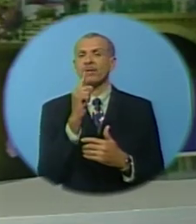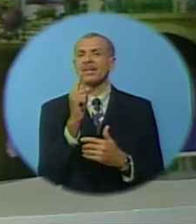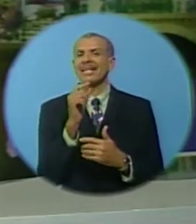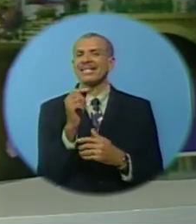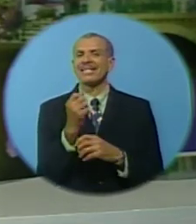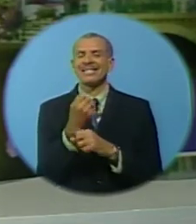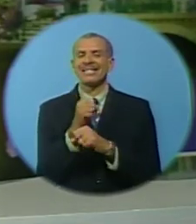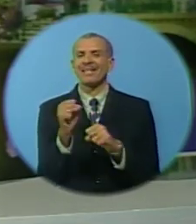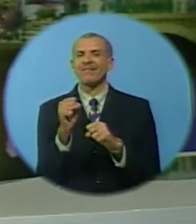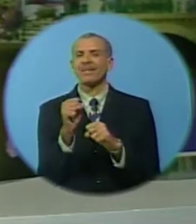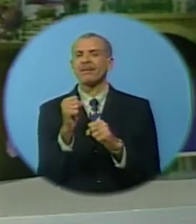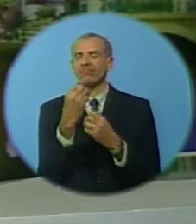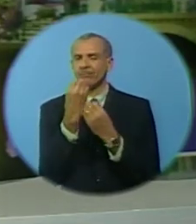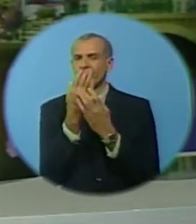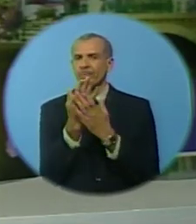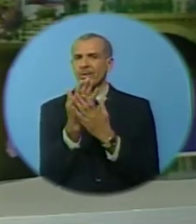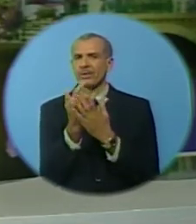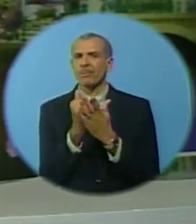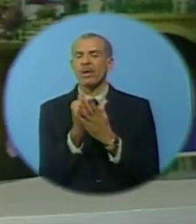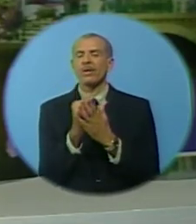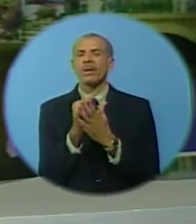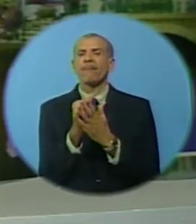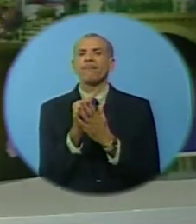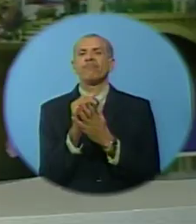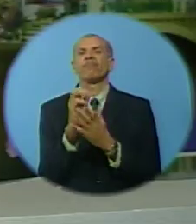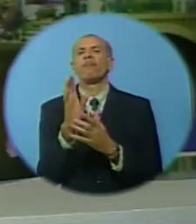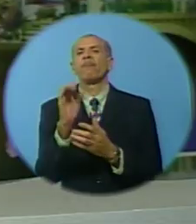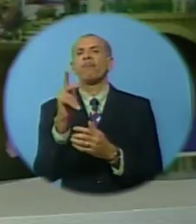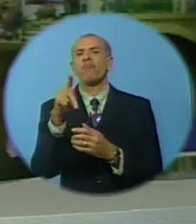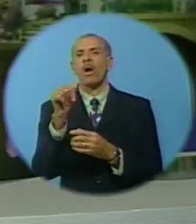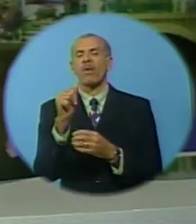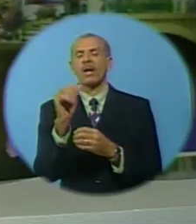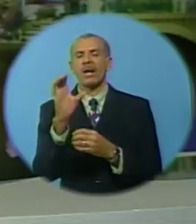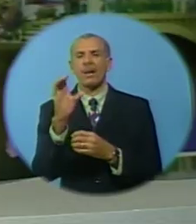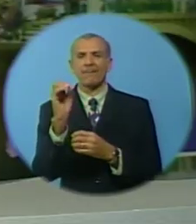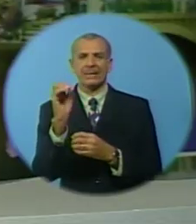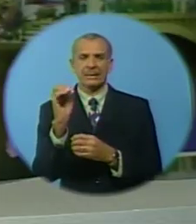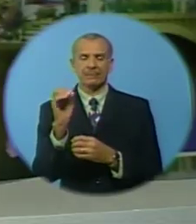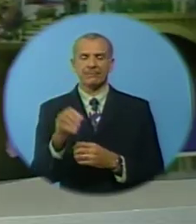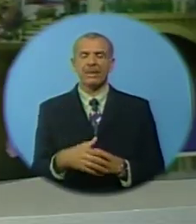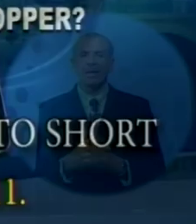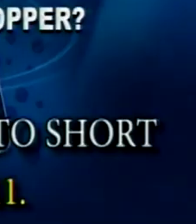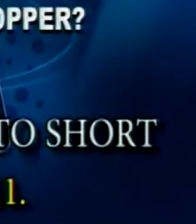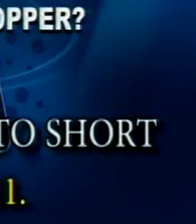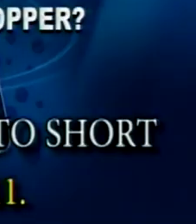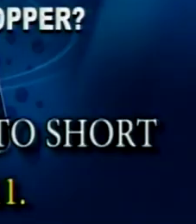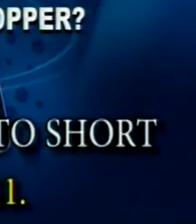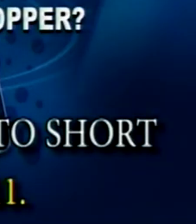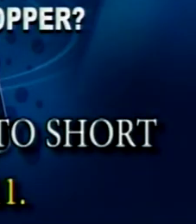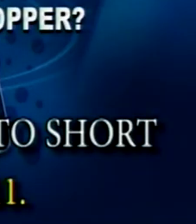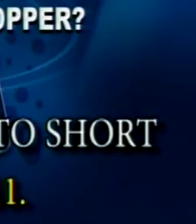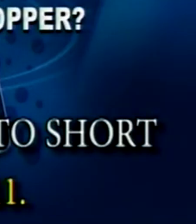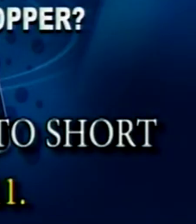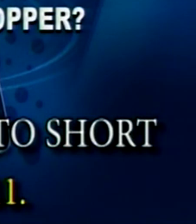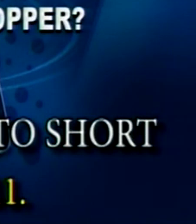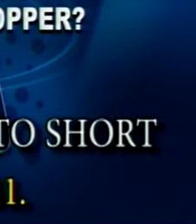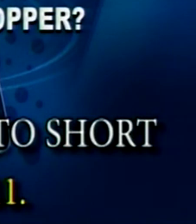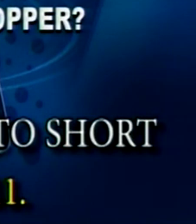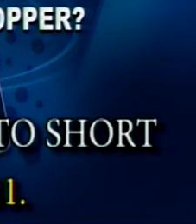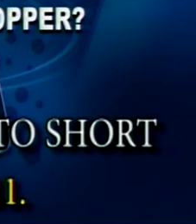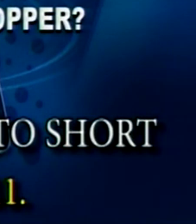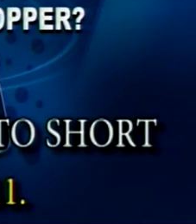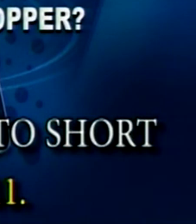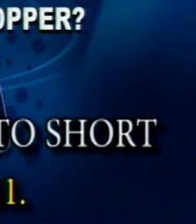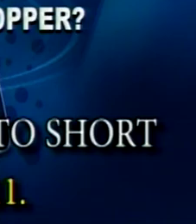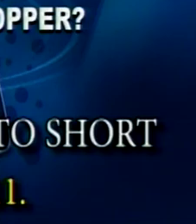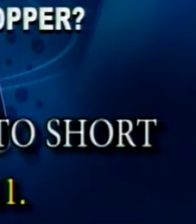from the power company. But first, we want to hear from you on this question. Are you a last-minute shopper? Text yes or